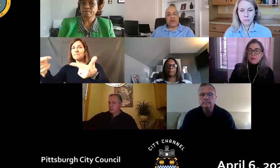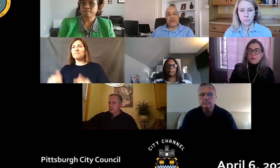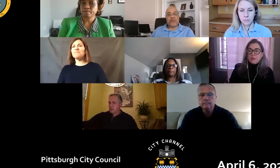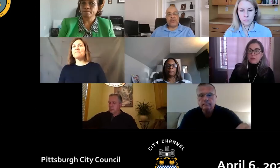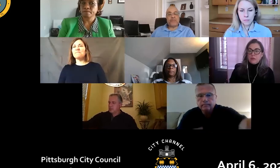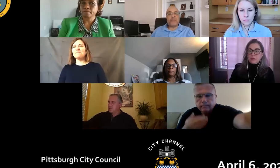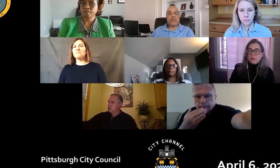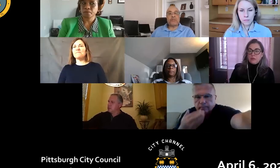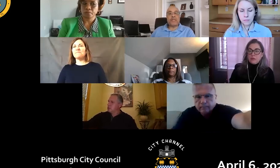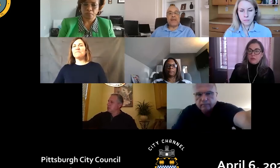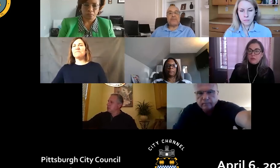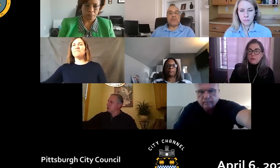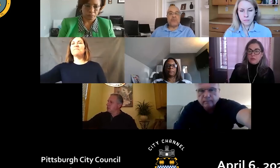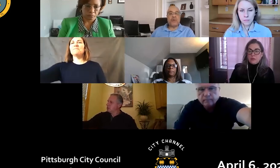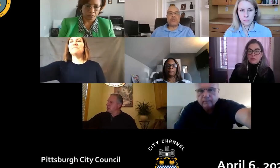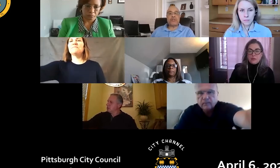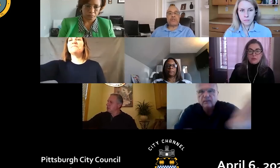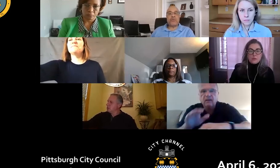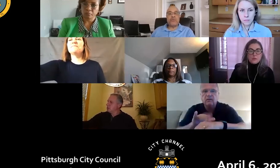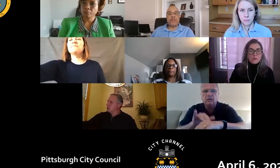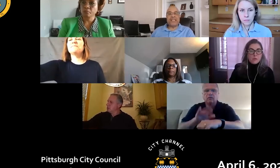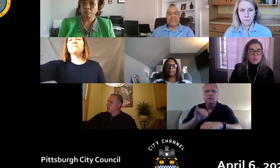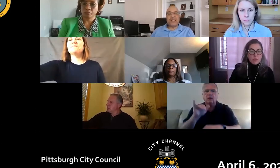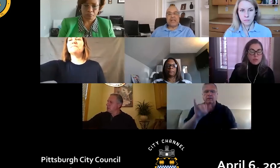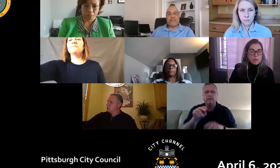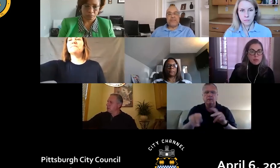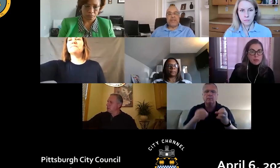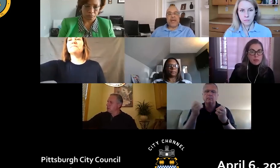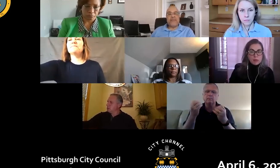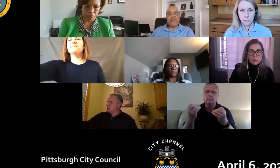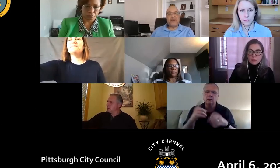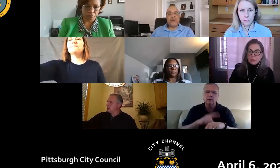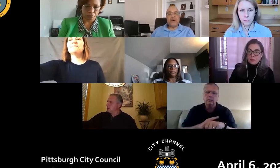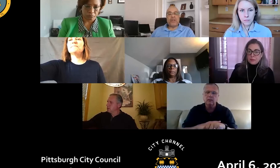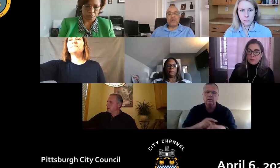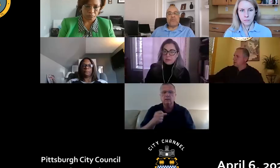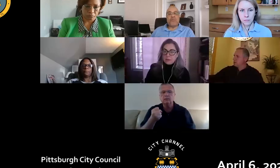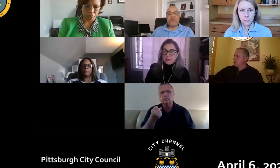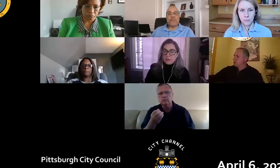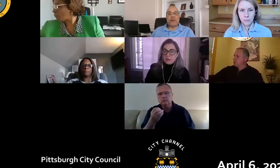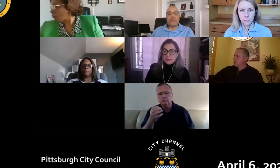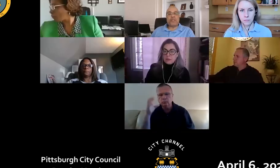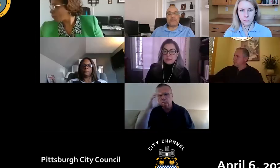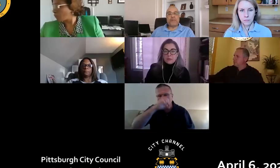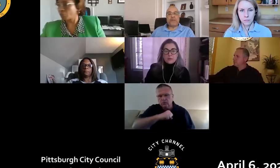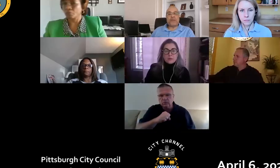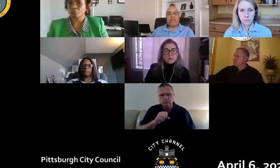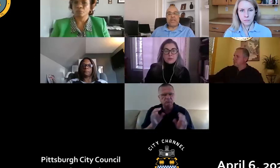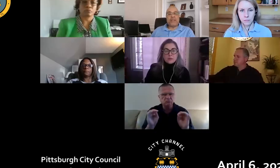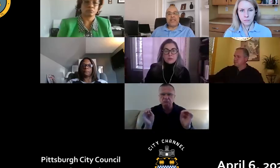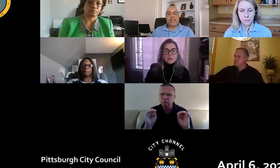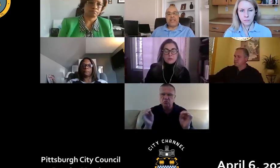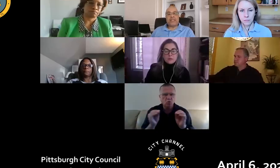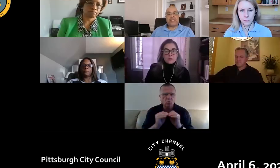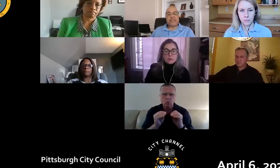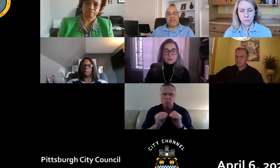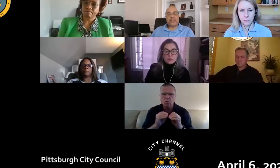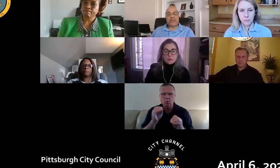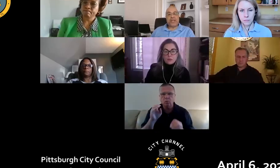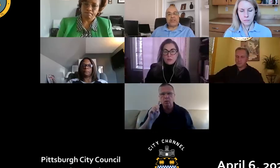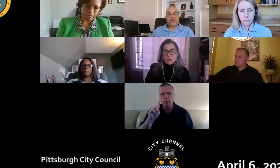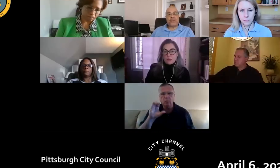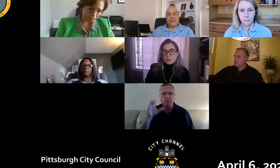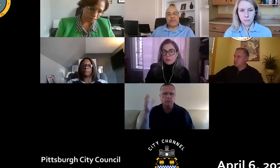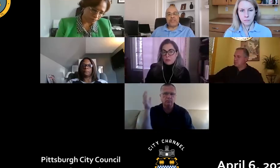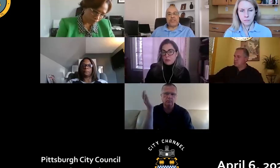Having called those people multiple times, we will assume that there are no more public speakers. That takes us